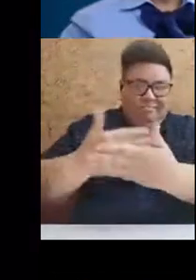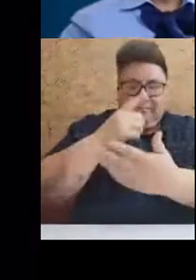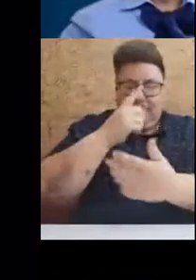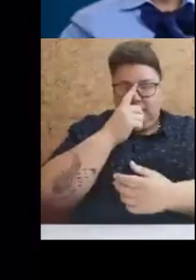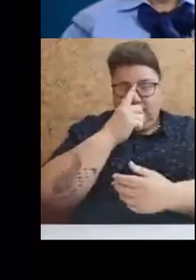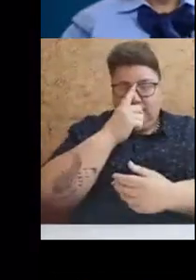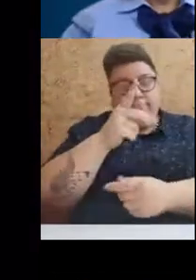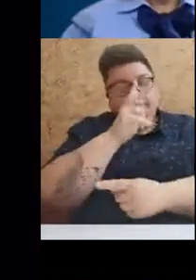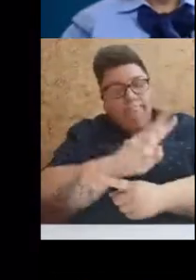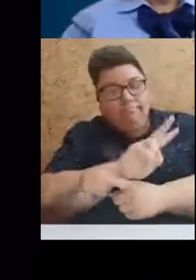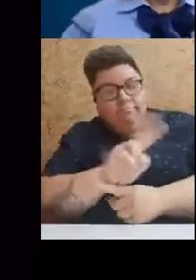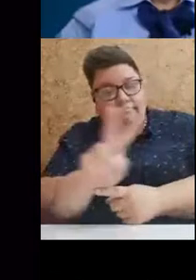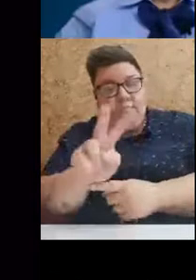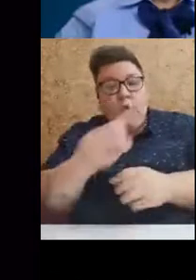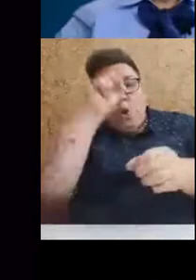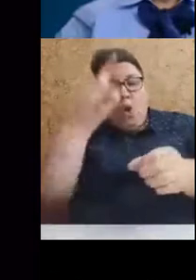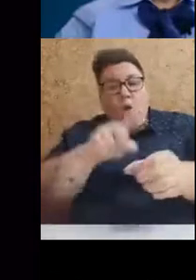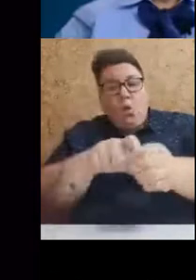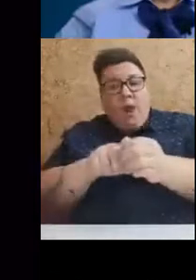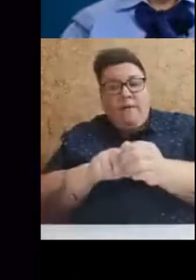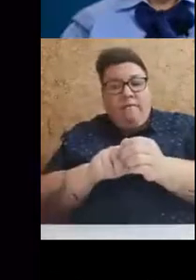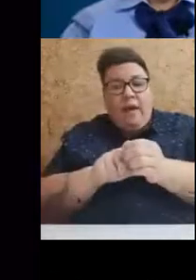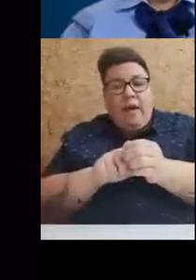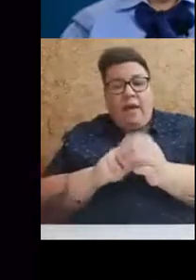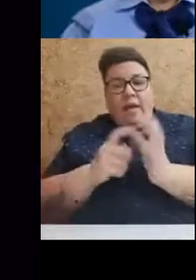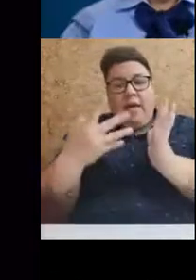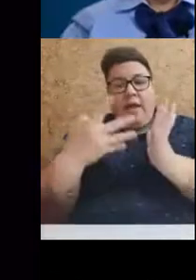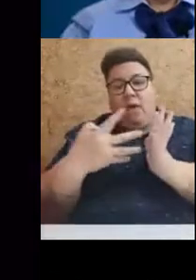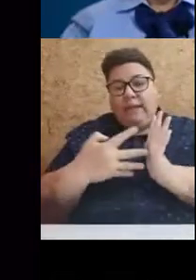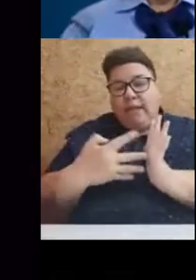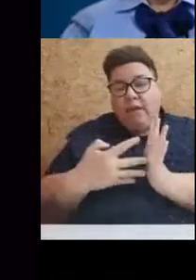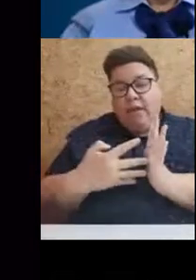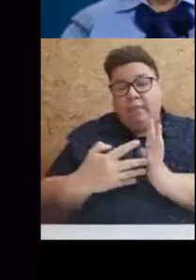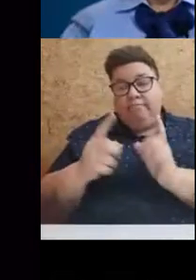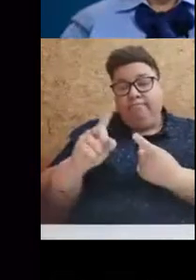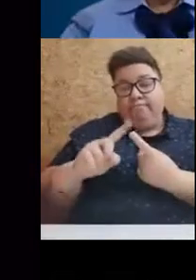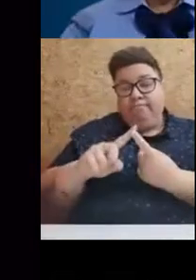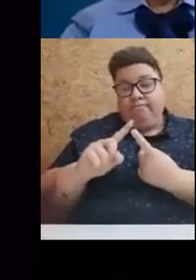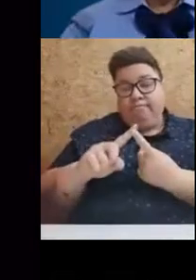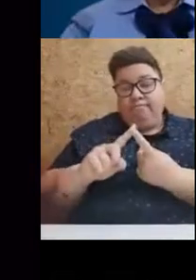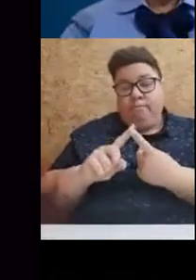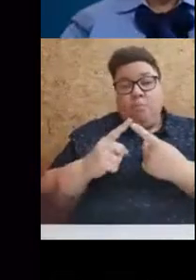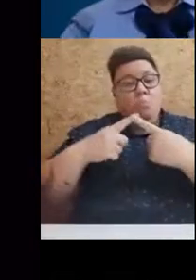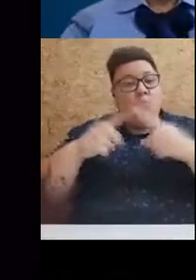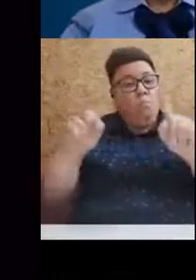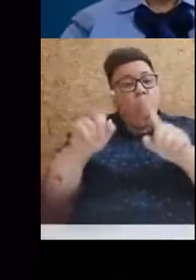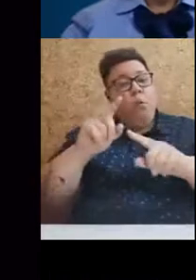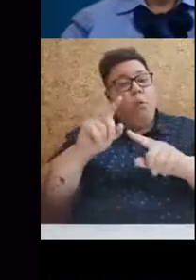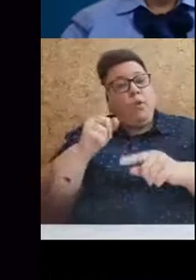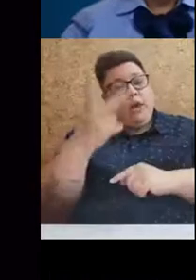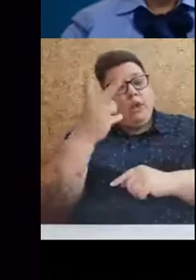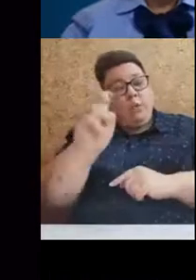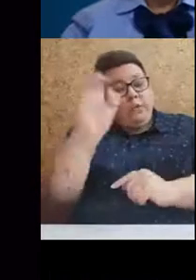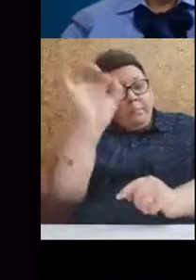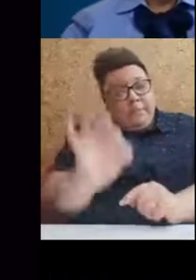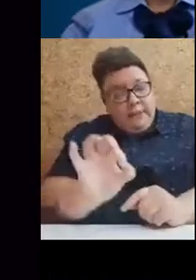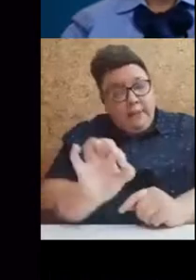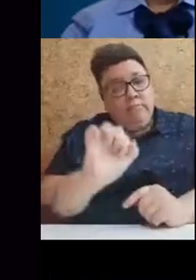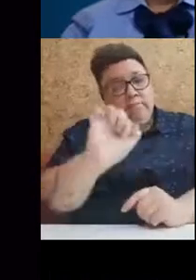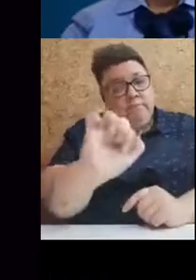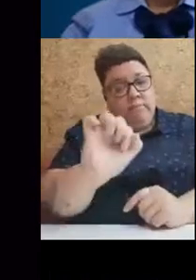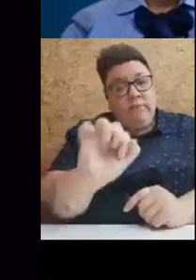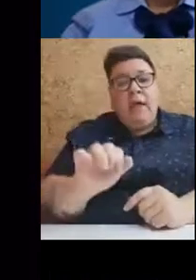the qualifying criteria. The first one is not more than 20% of your revenue